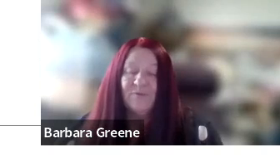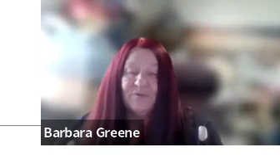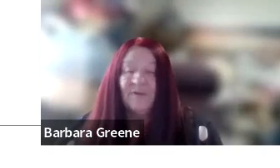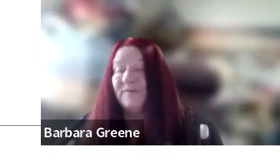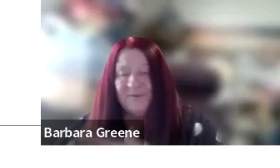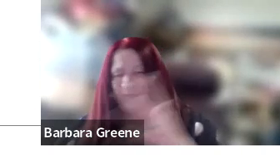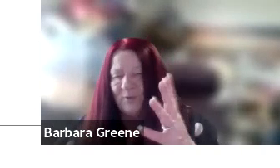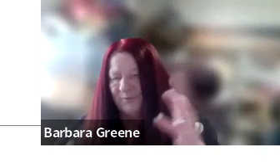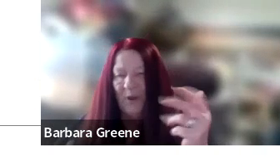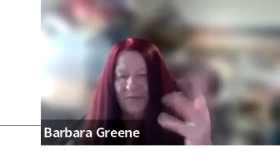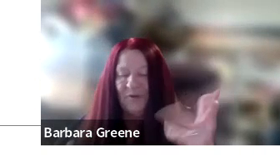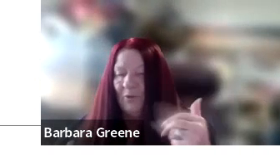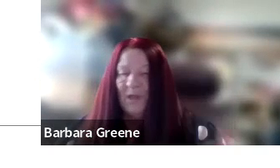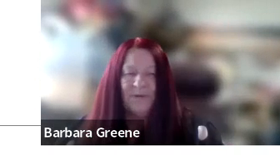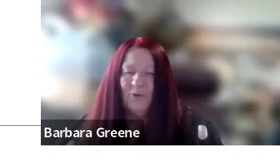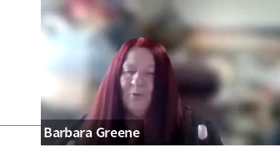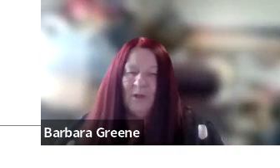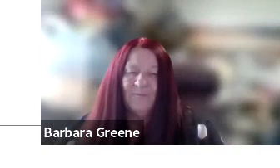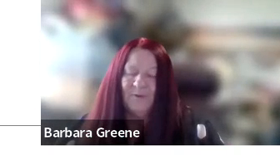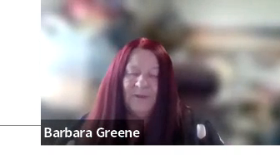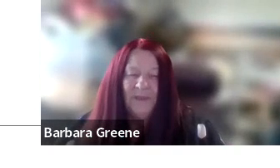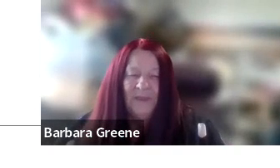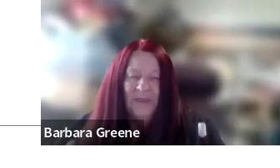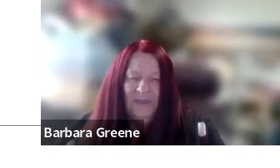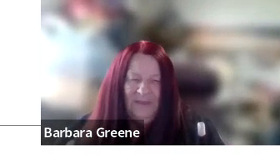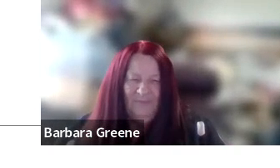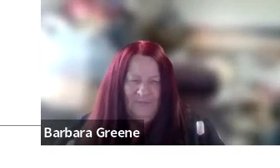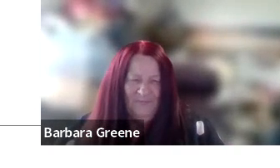needed resource needs. And this is no surprise to you all. I know you all are very